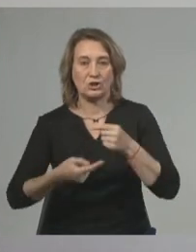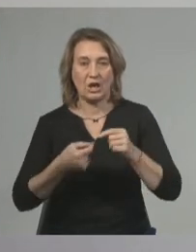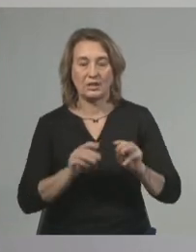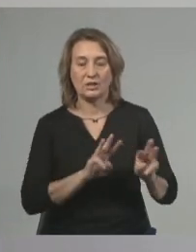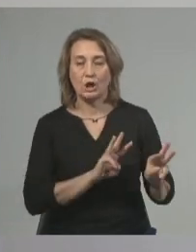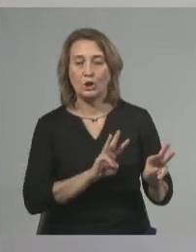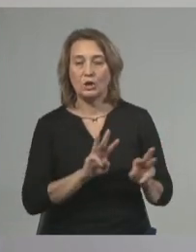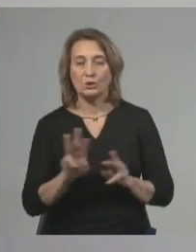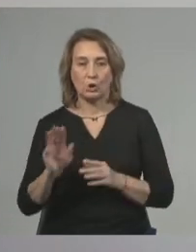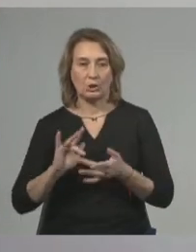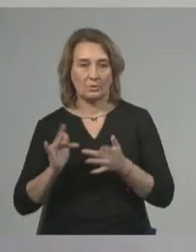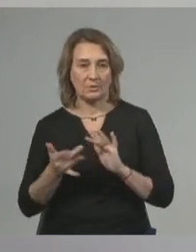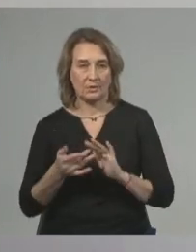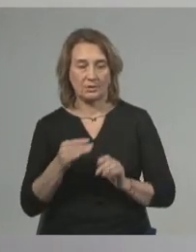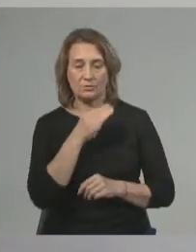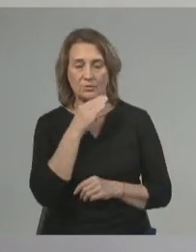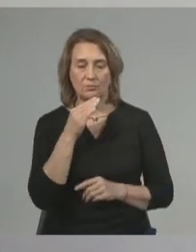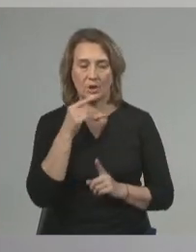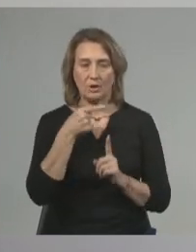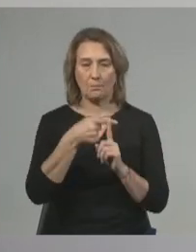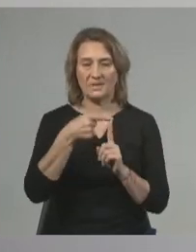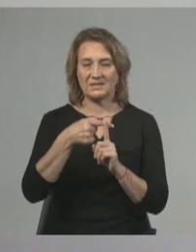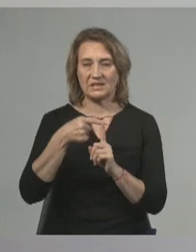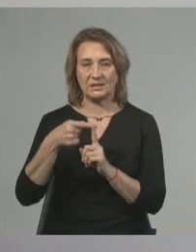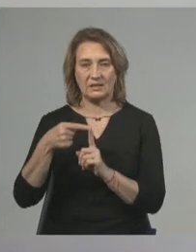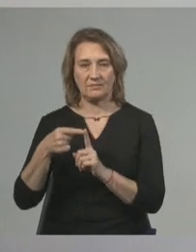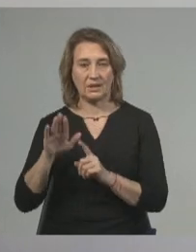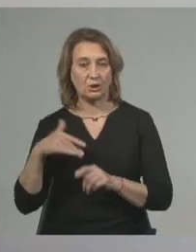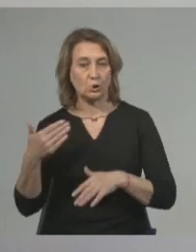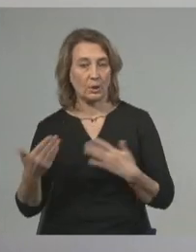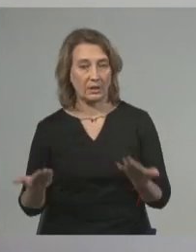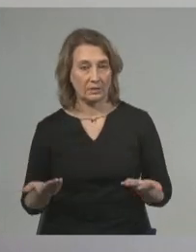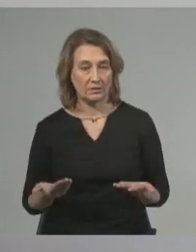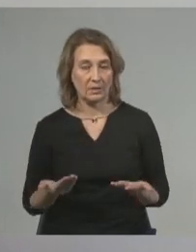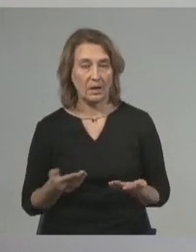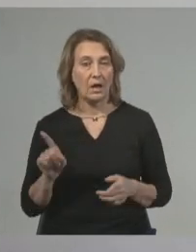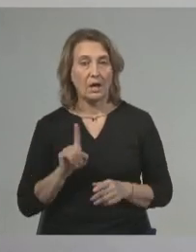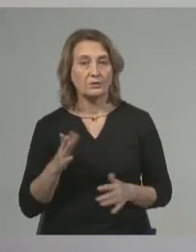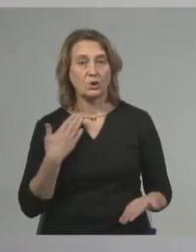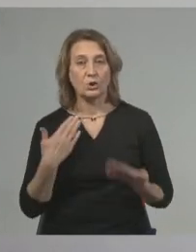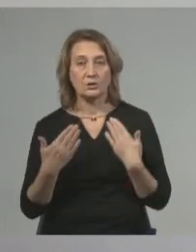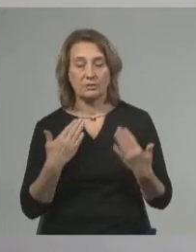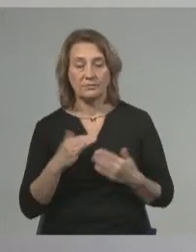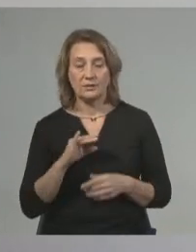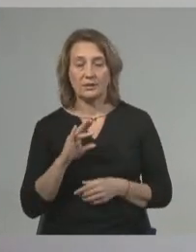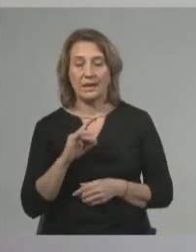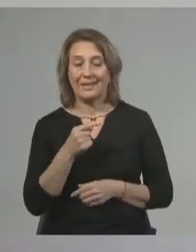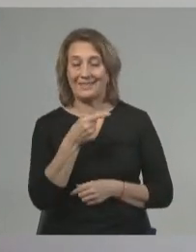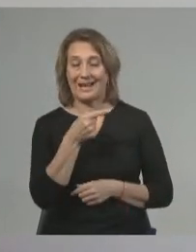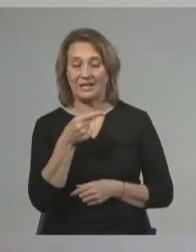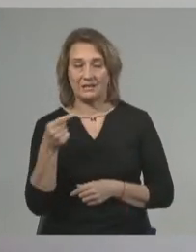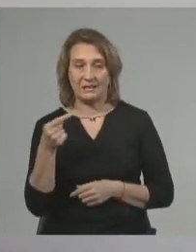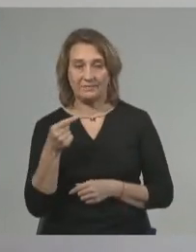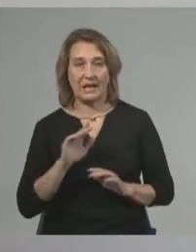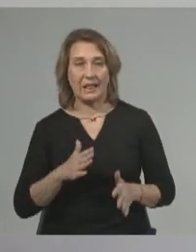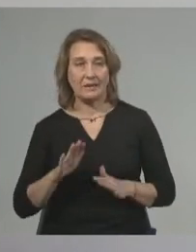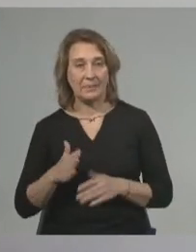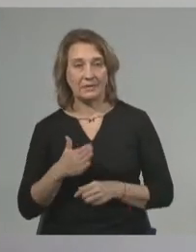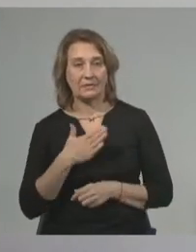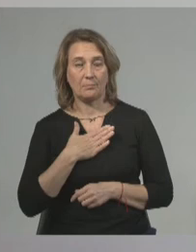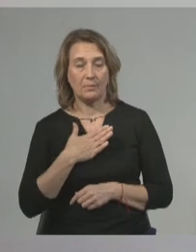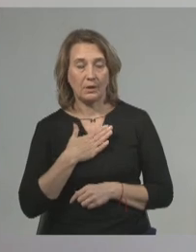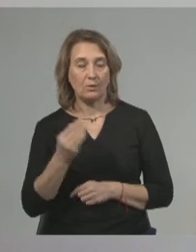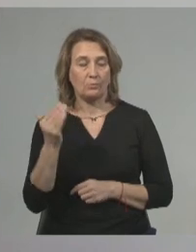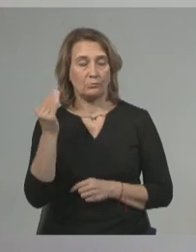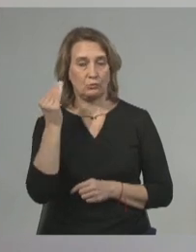coin as for the negative side of this um component i think that we are definitely seeing a high